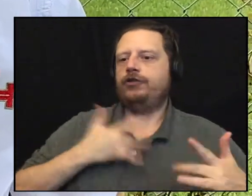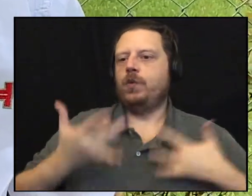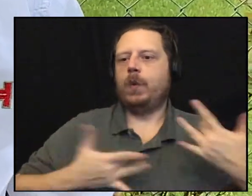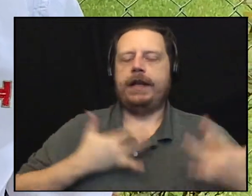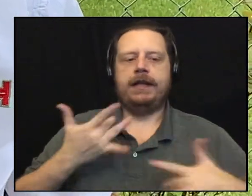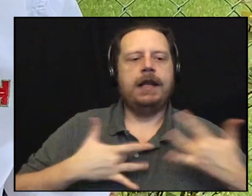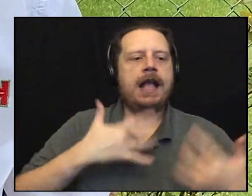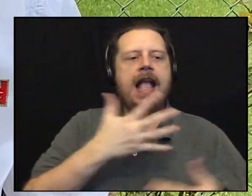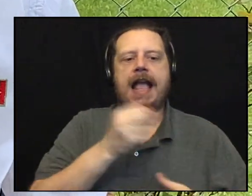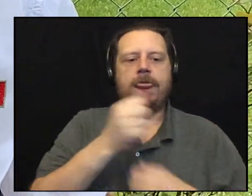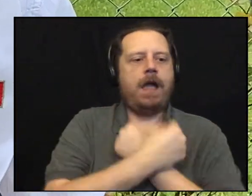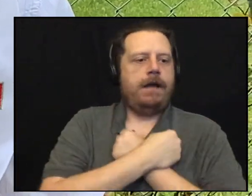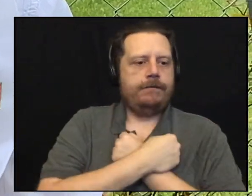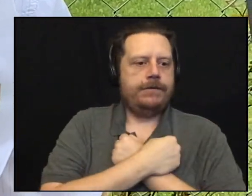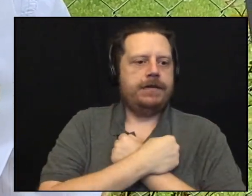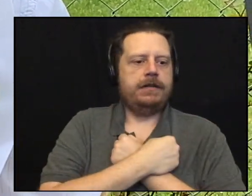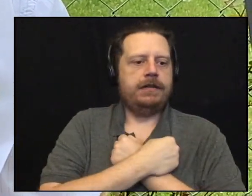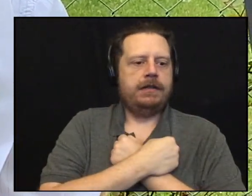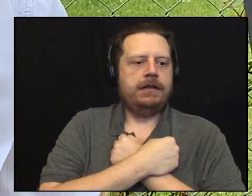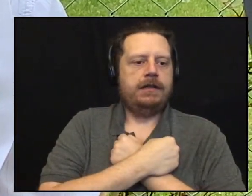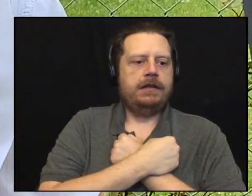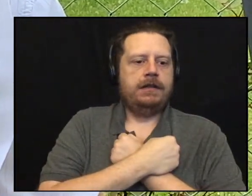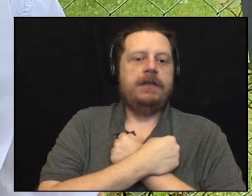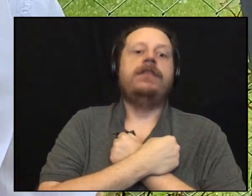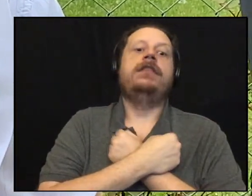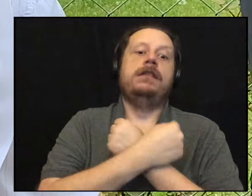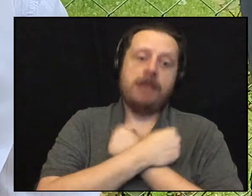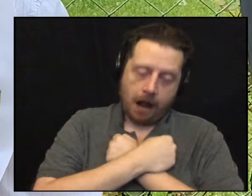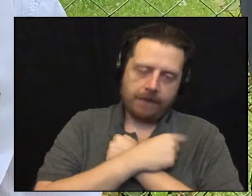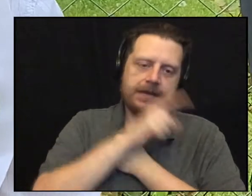and love, the love that is the Holy Spirit.